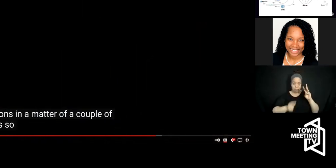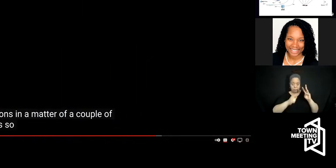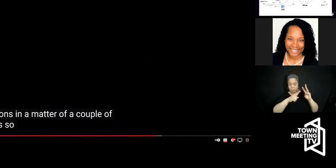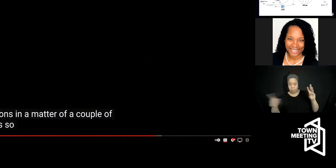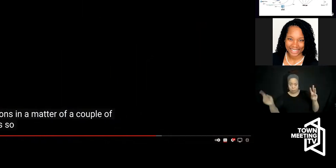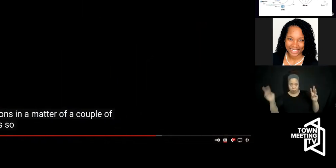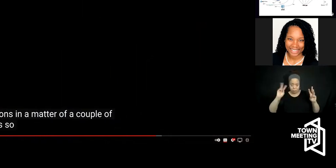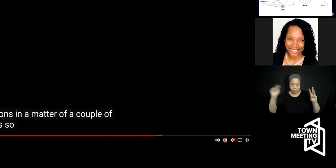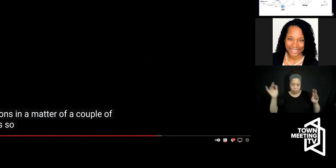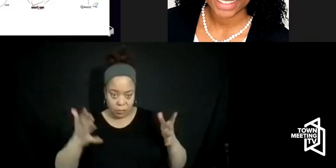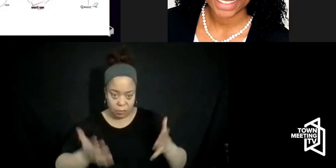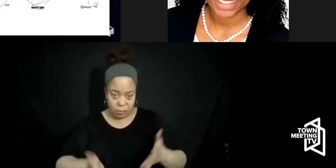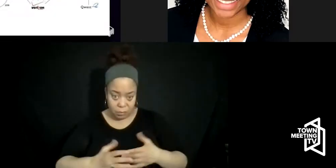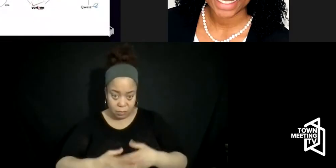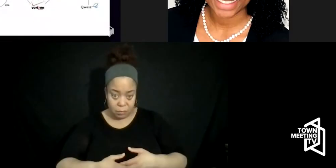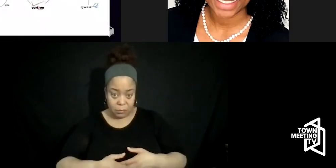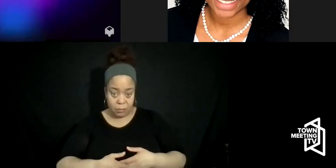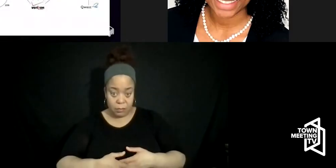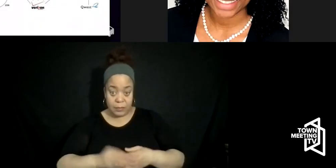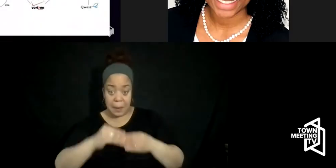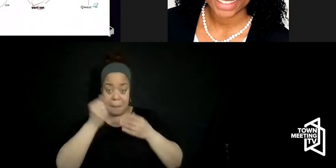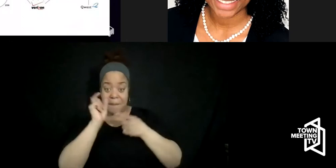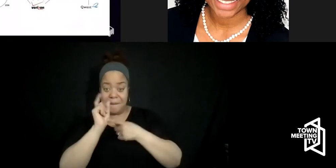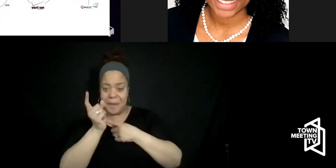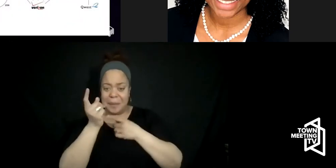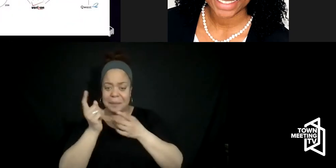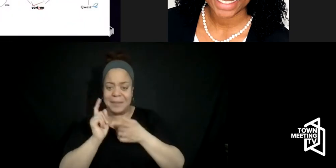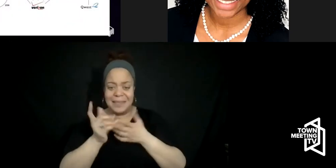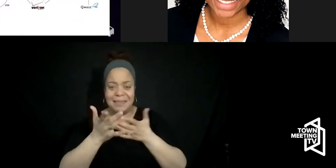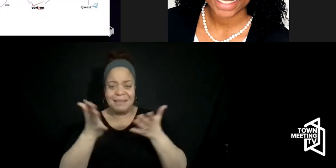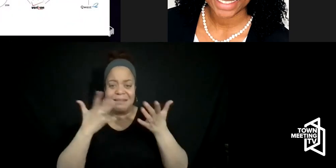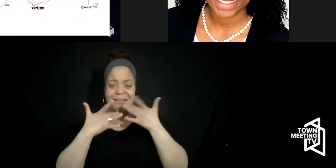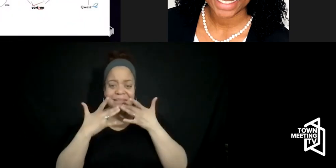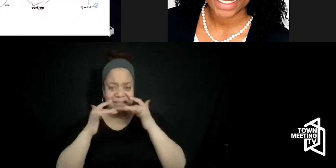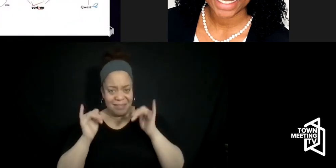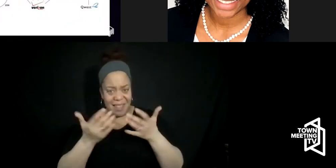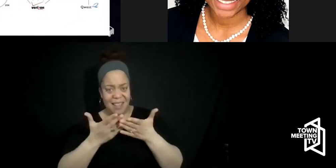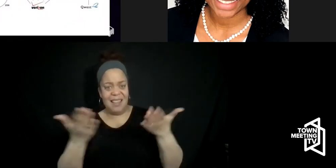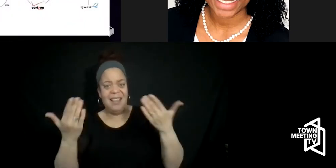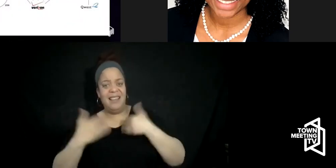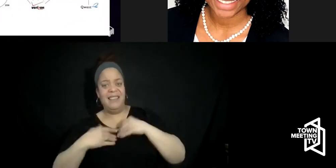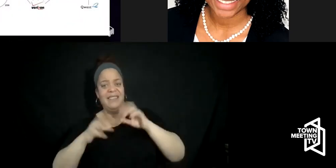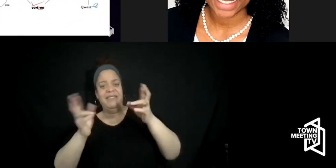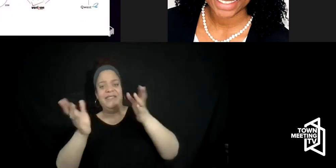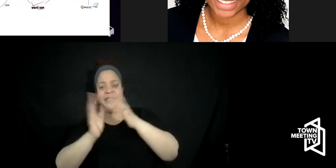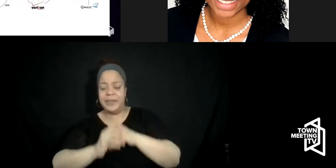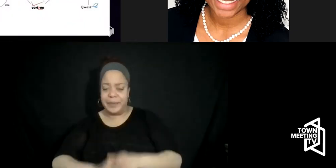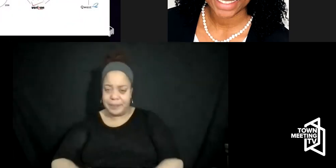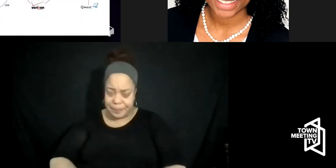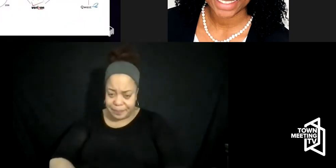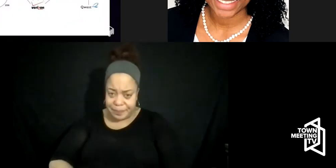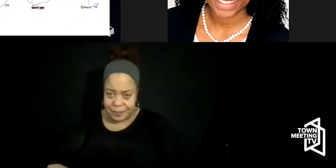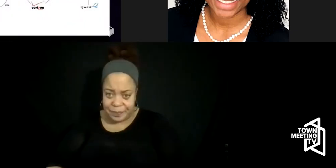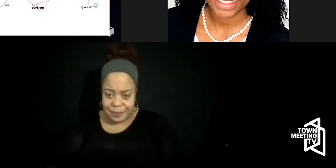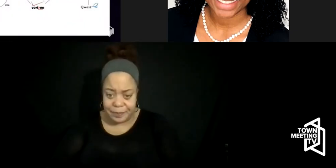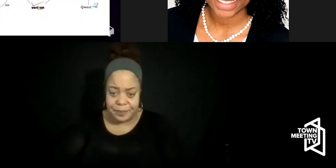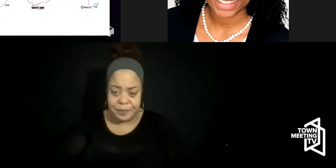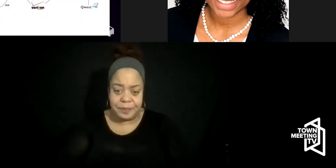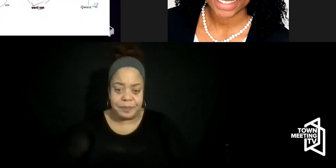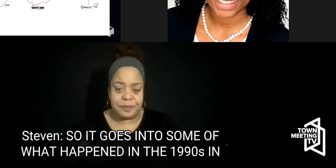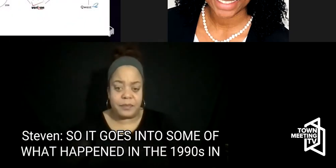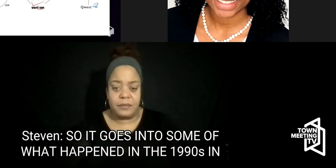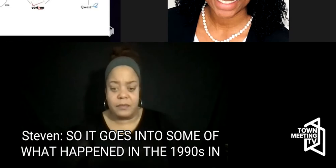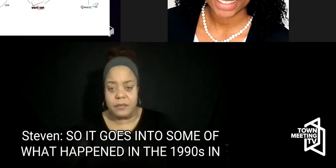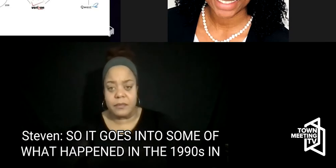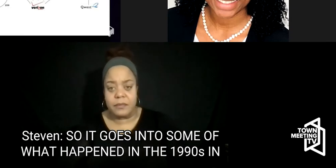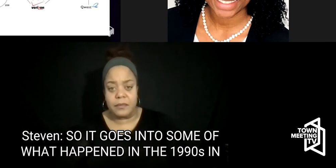So that just goes into some of what happened in the 1990s in terms of deregulation. So a few things to note. So